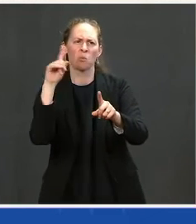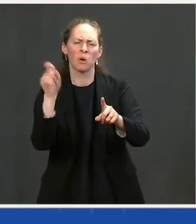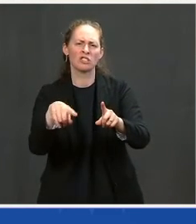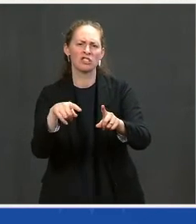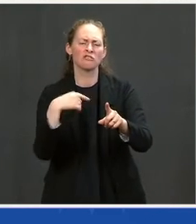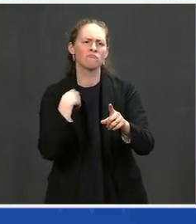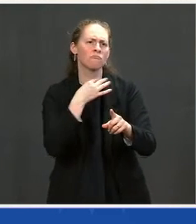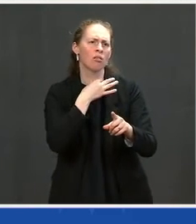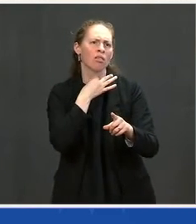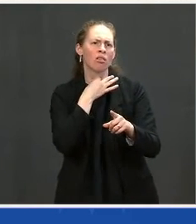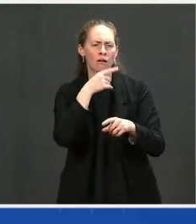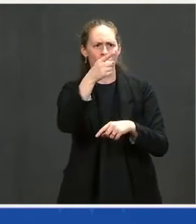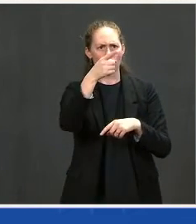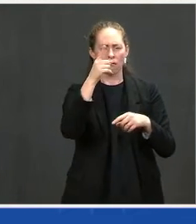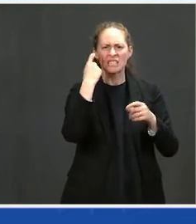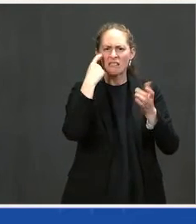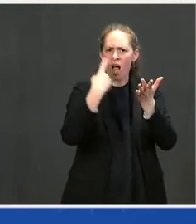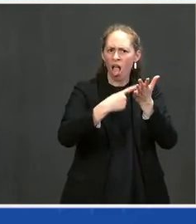way to make these decisions about